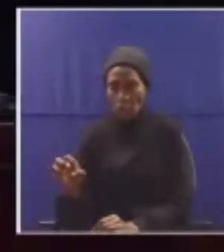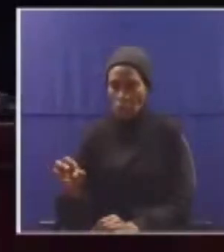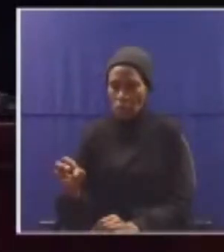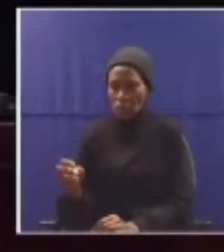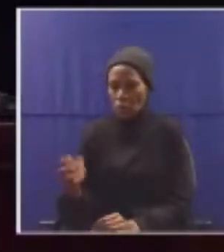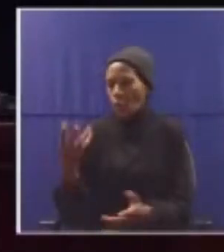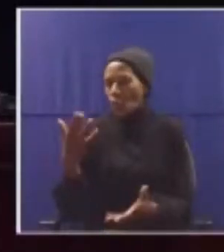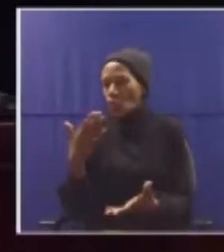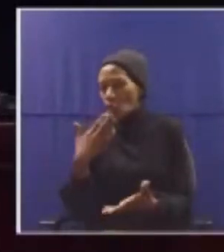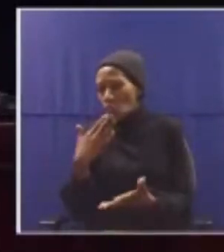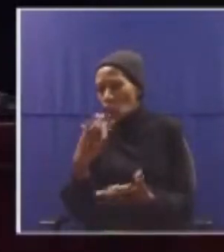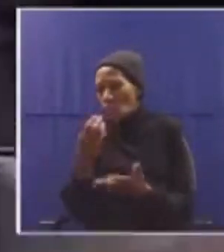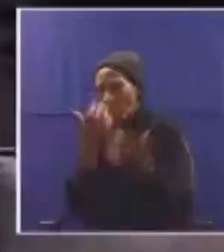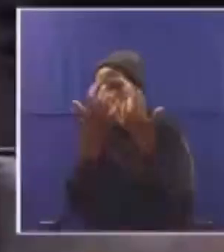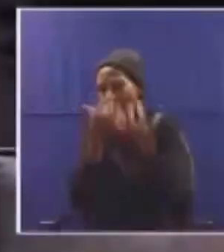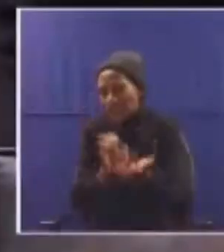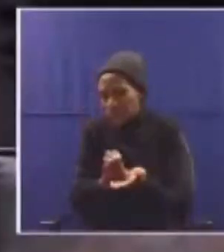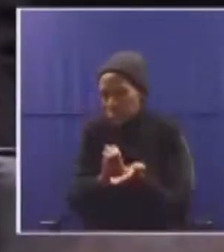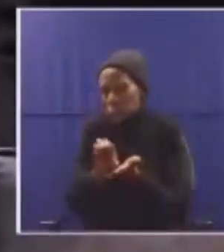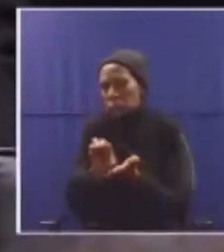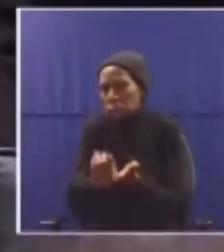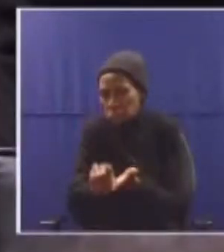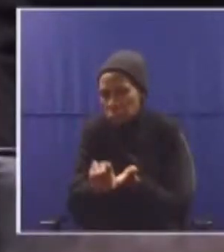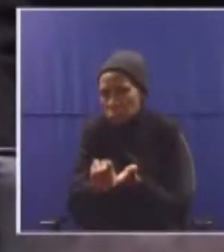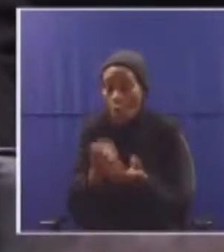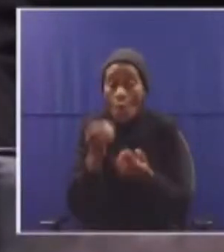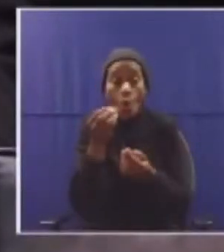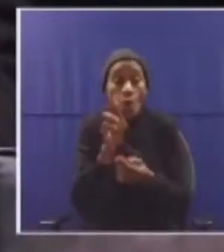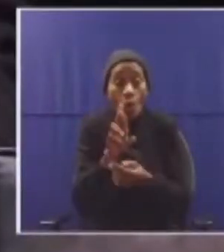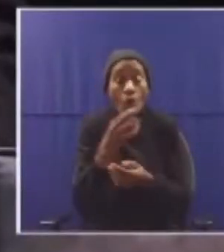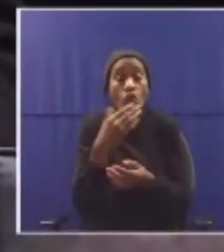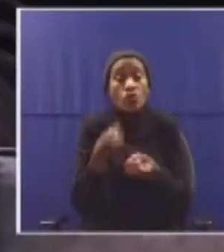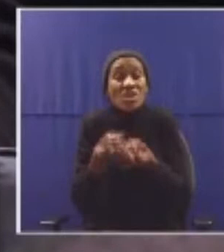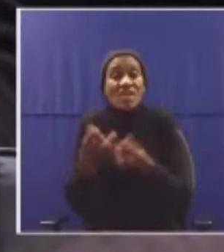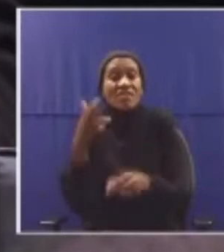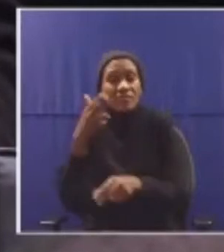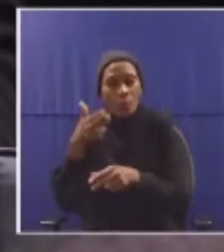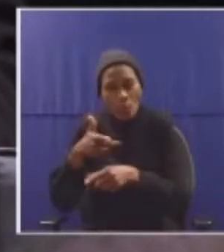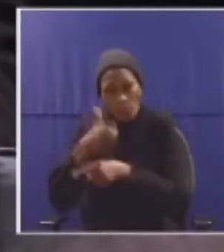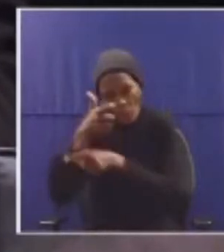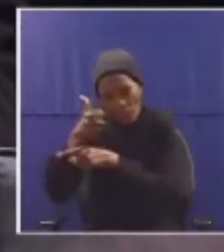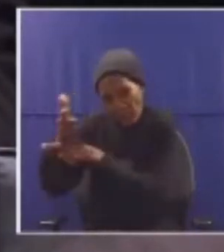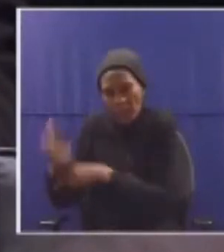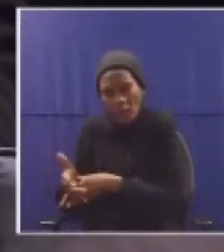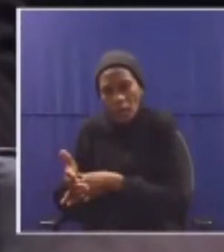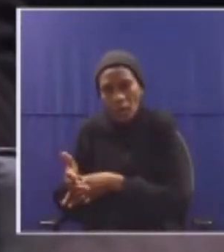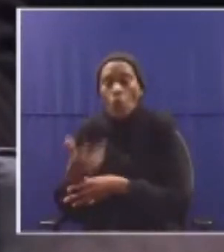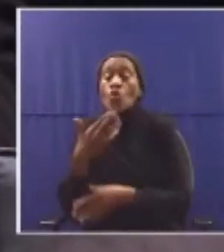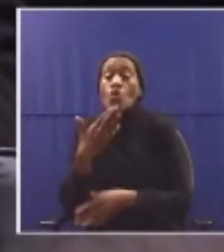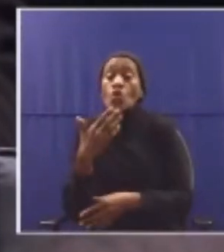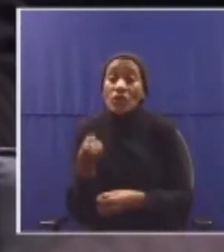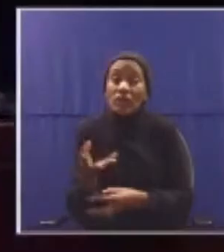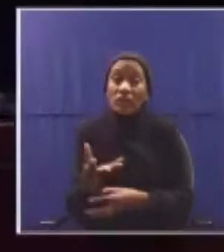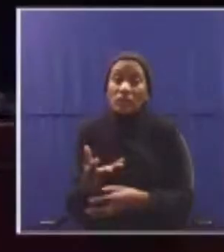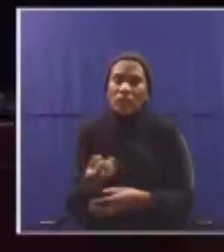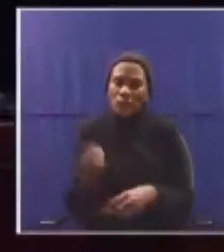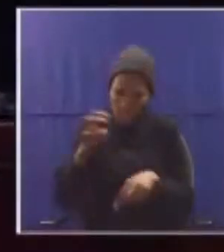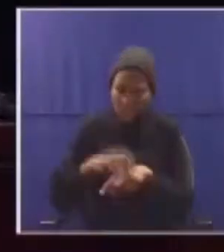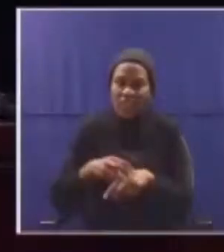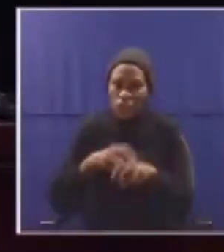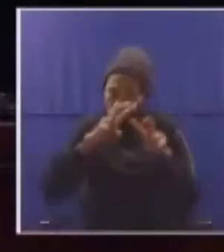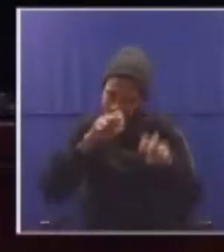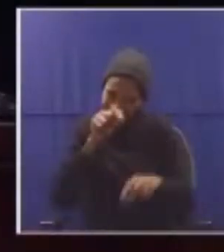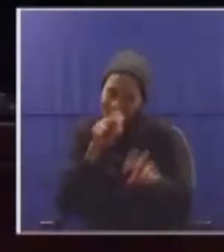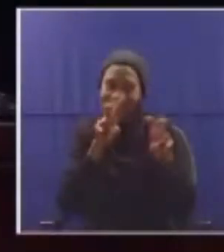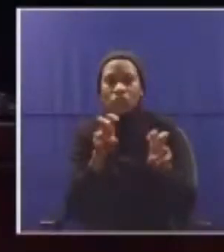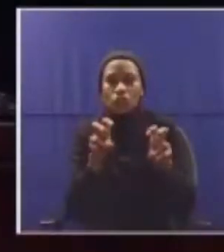arms, funding, because if you don't deal with that, then you're not going to have peace. But I'm not in a position